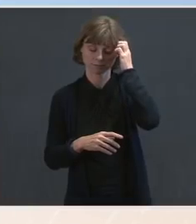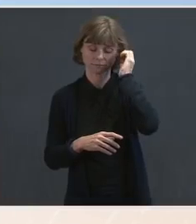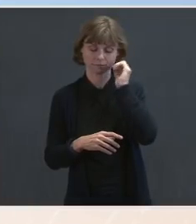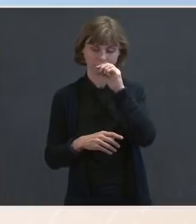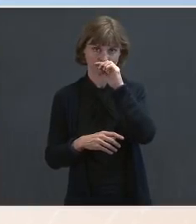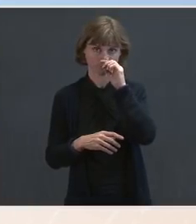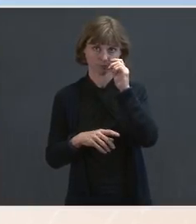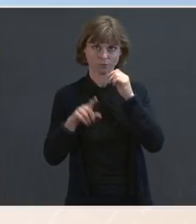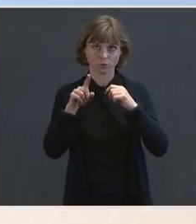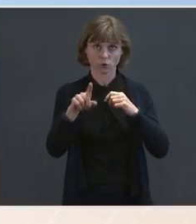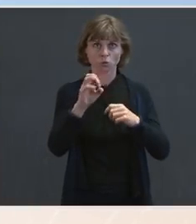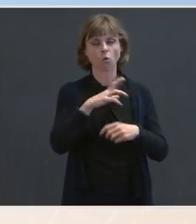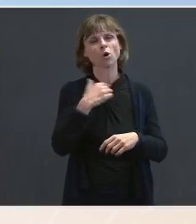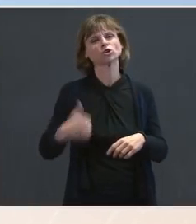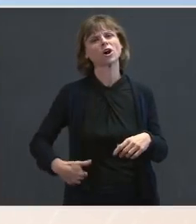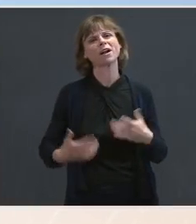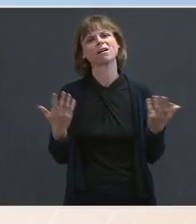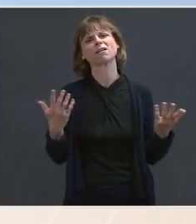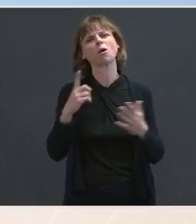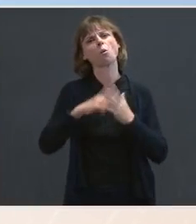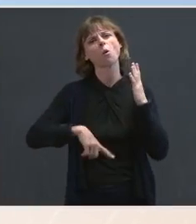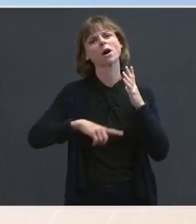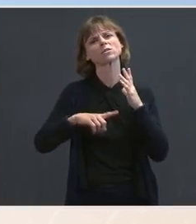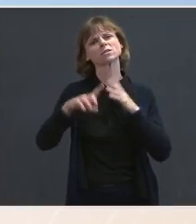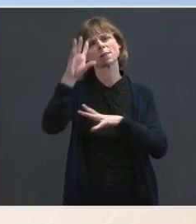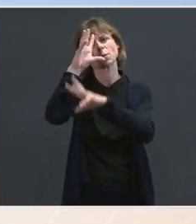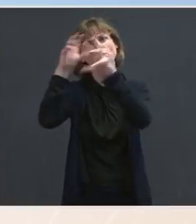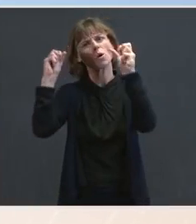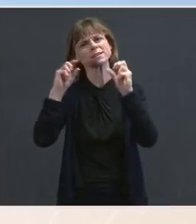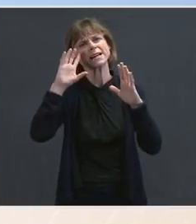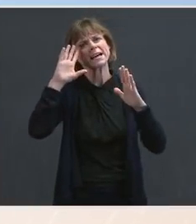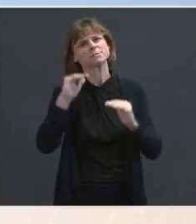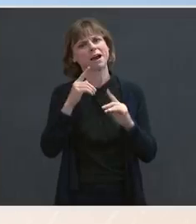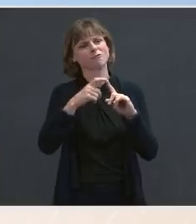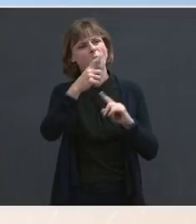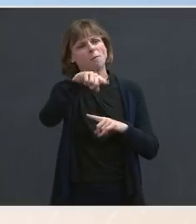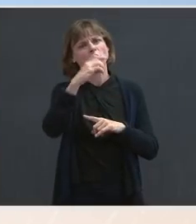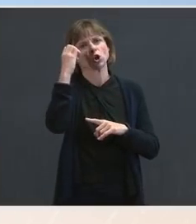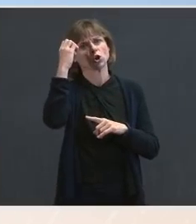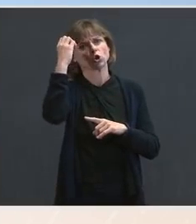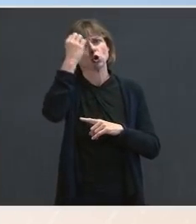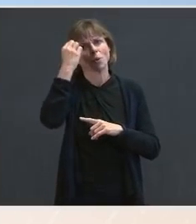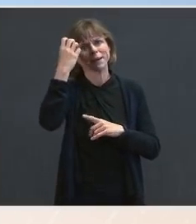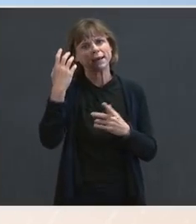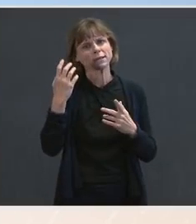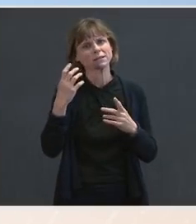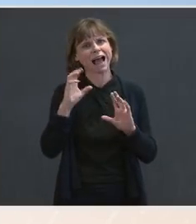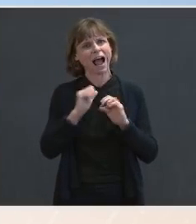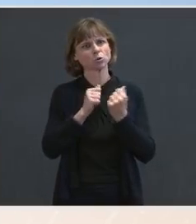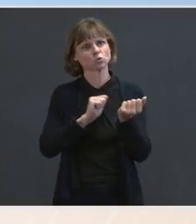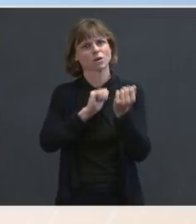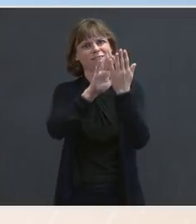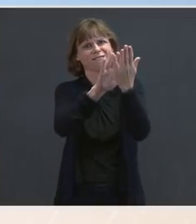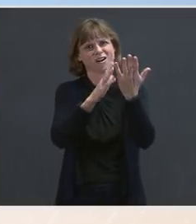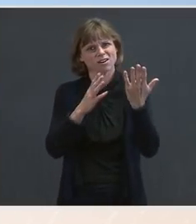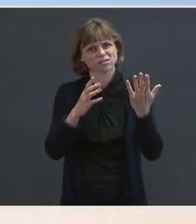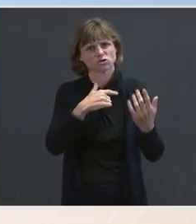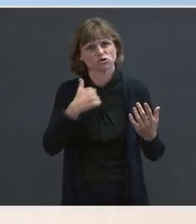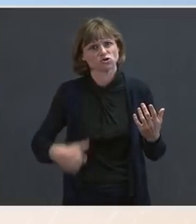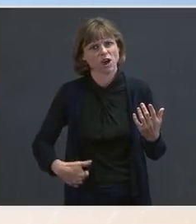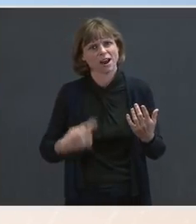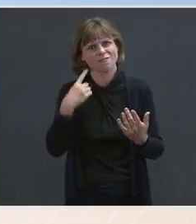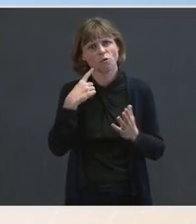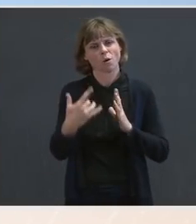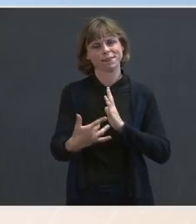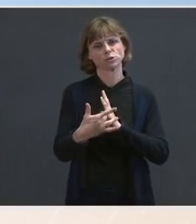does the president expect from the Europeans in terms of confronting China, which he calls a strategic competitor? And how does the president